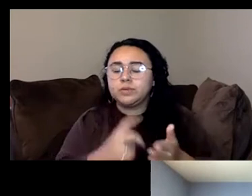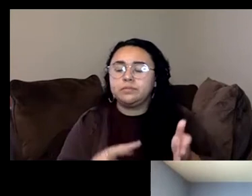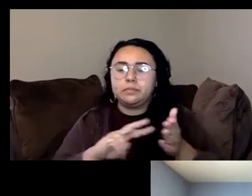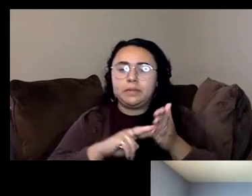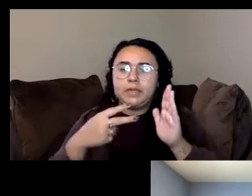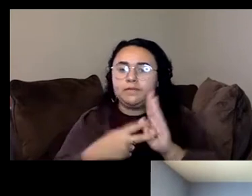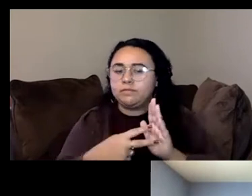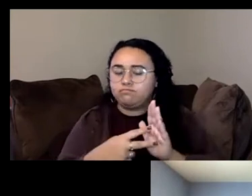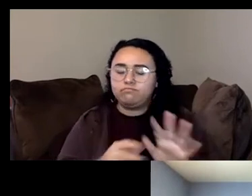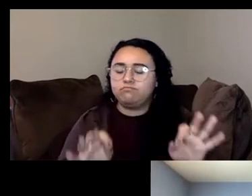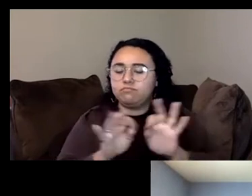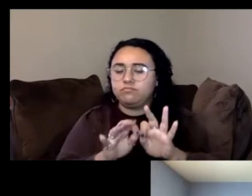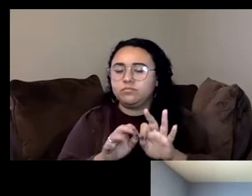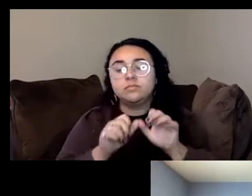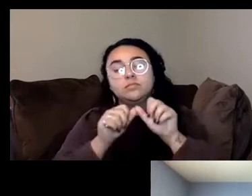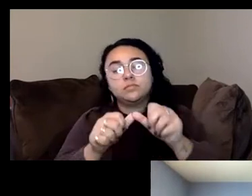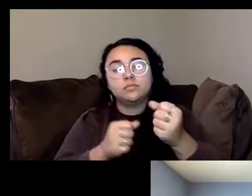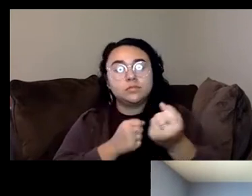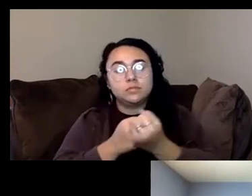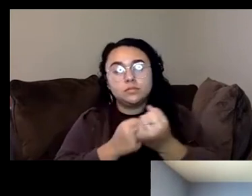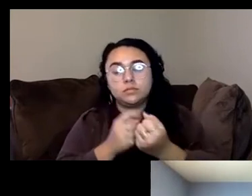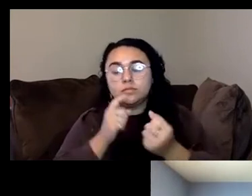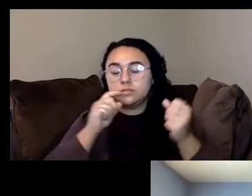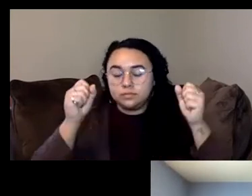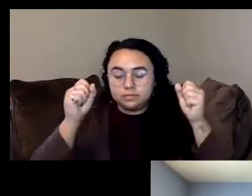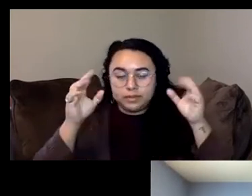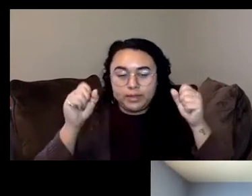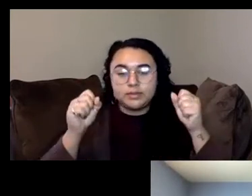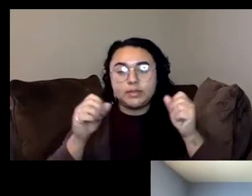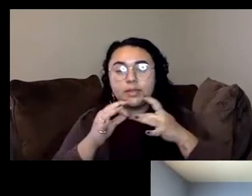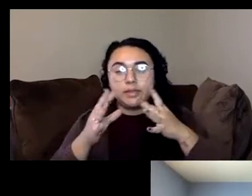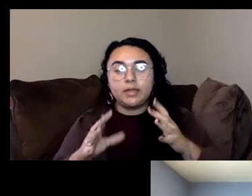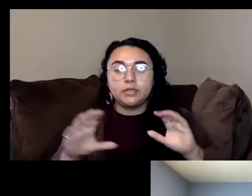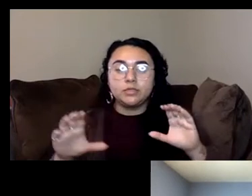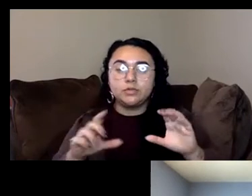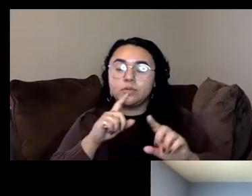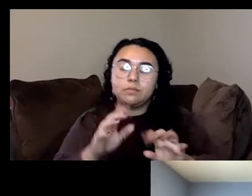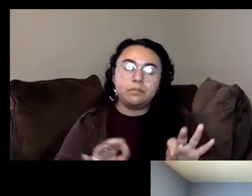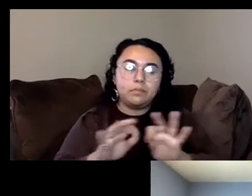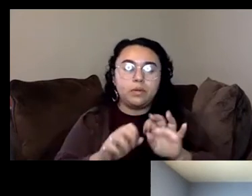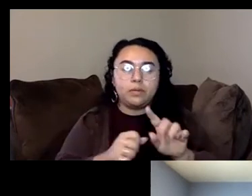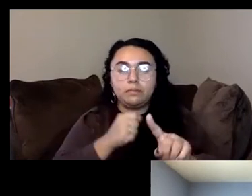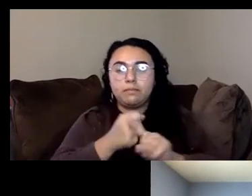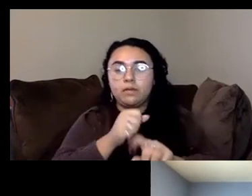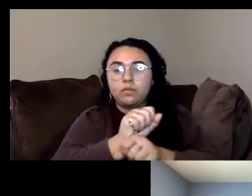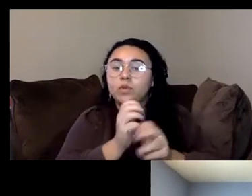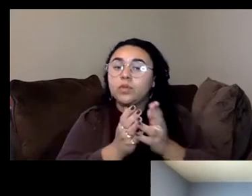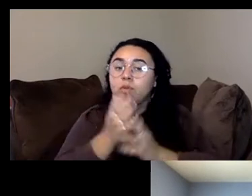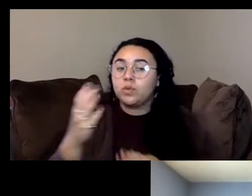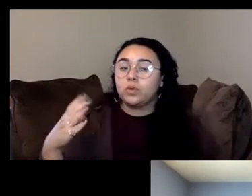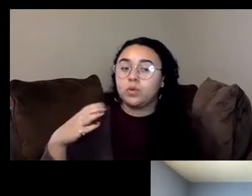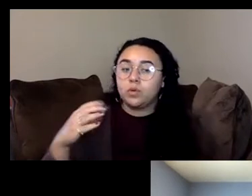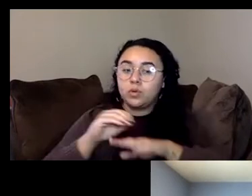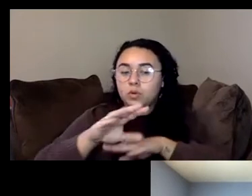support these incredible leaders doing super important, impactful work through coaching. And I do